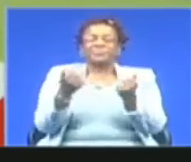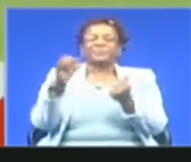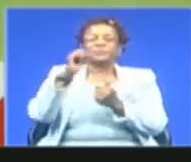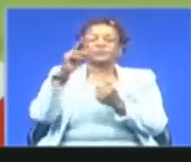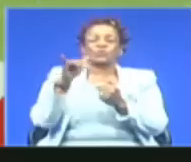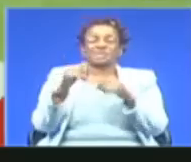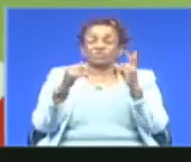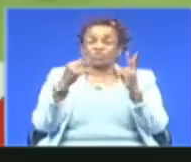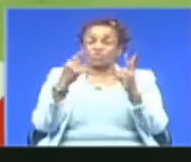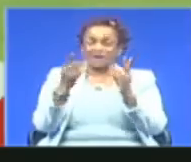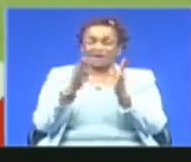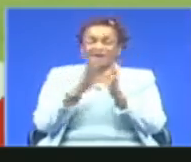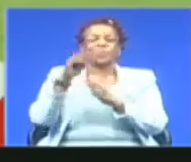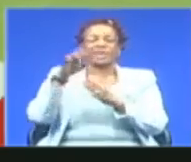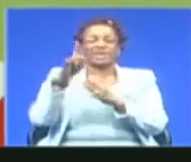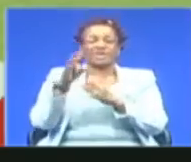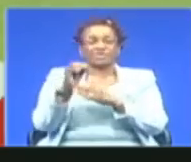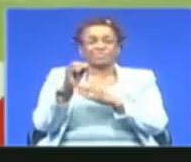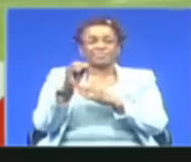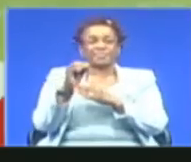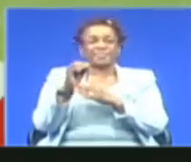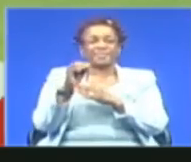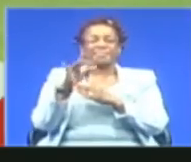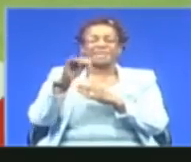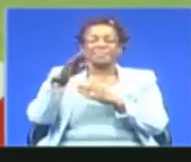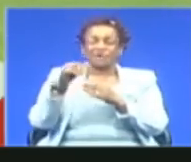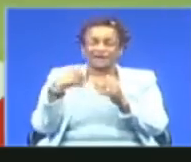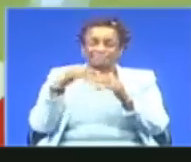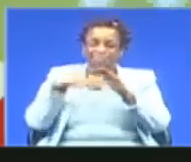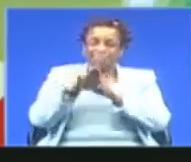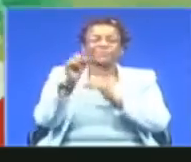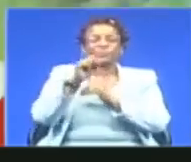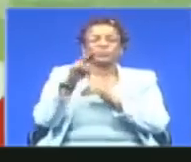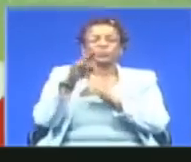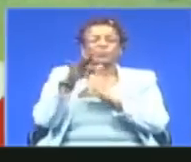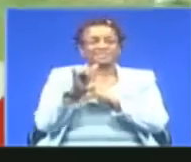at the Awendo Green Stadium. Yema Mwana scored the opener for Sony,